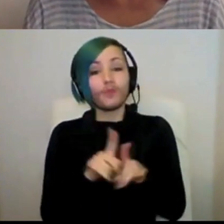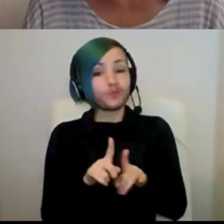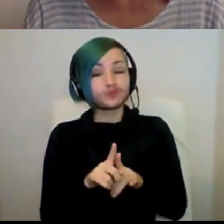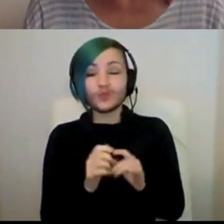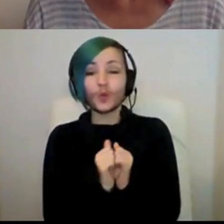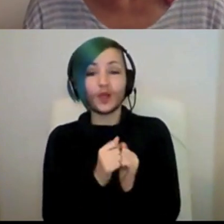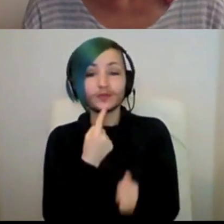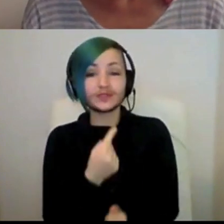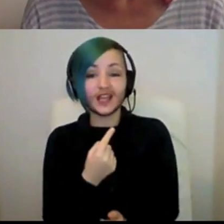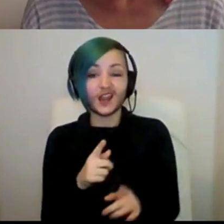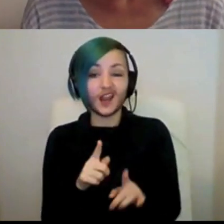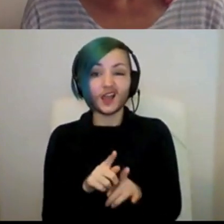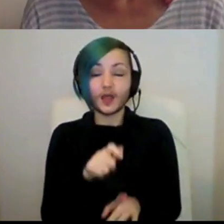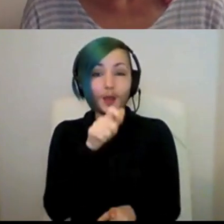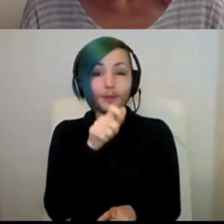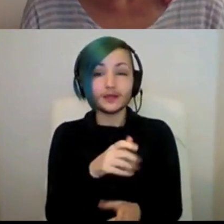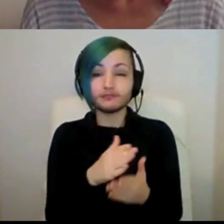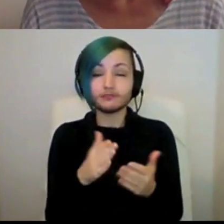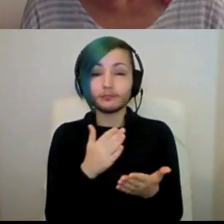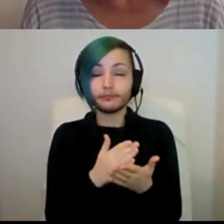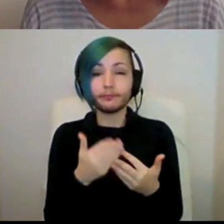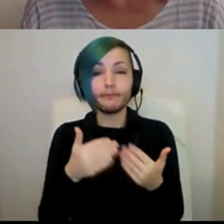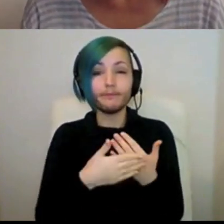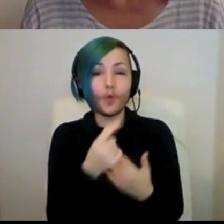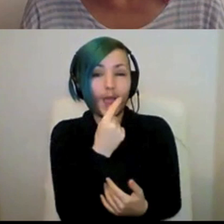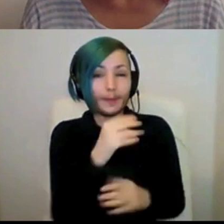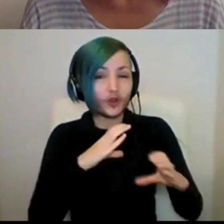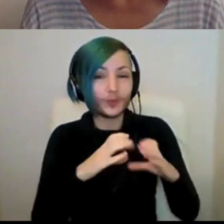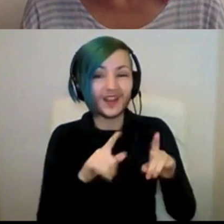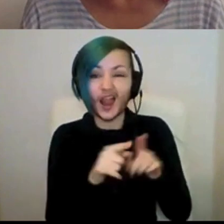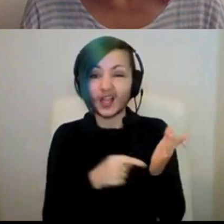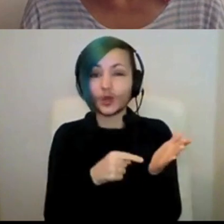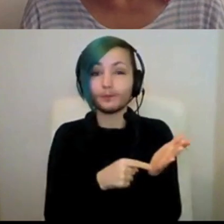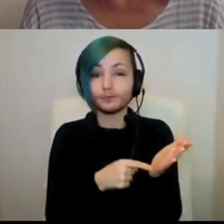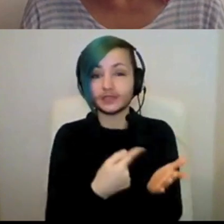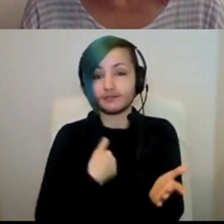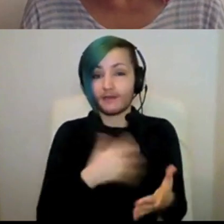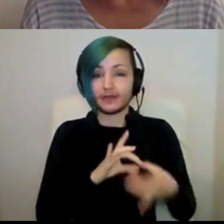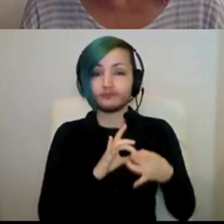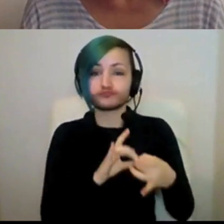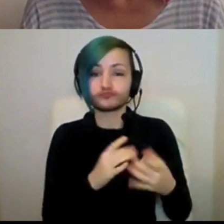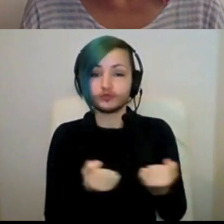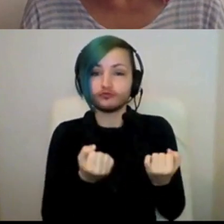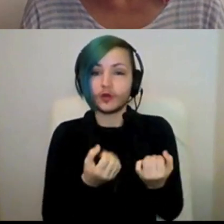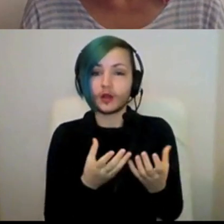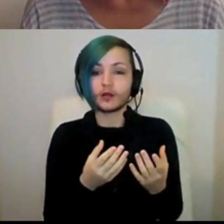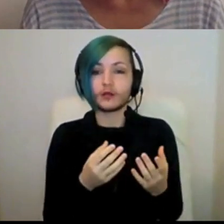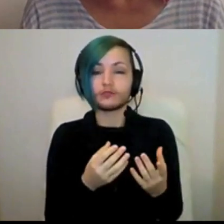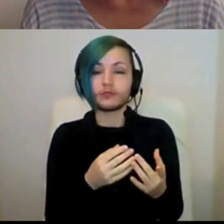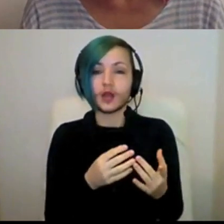for someone who's a lot more able, like Thompson, because I worked very closely with Thompson and Ian on their